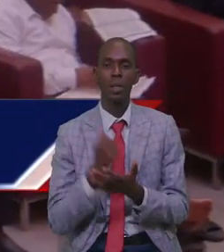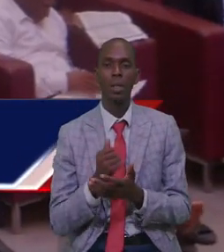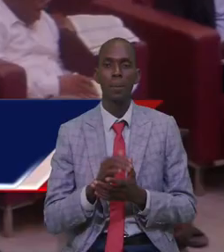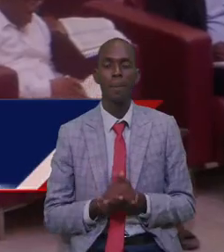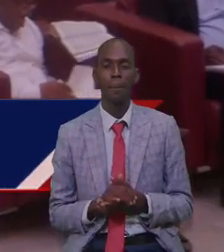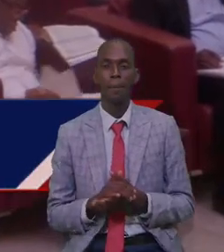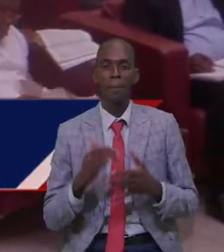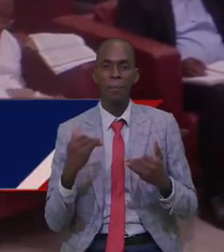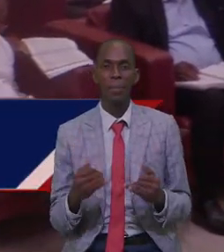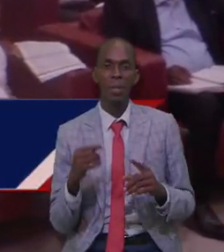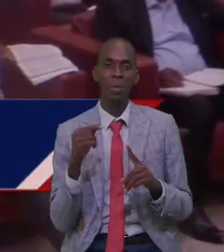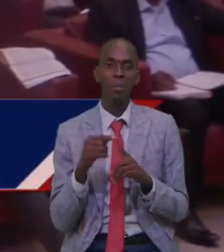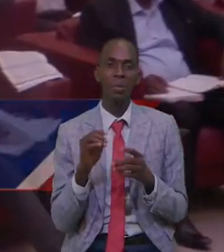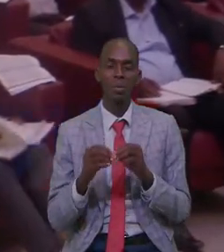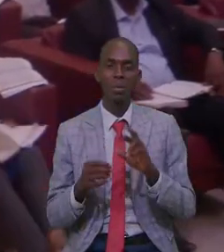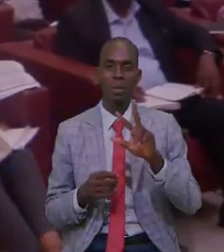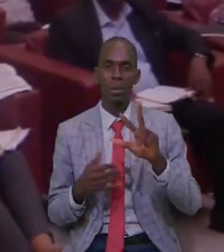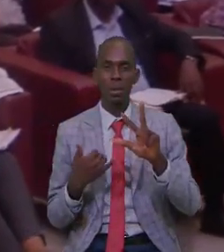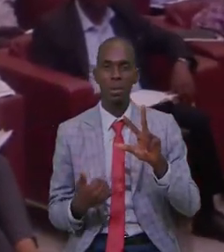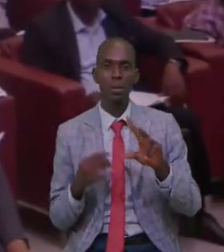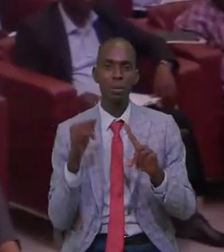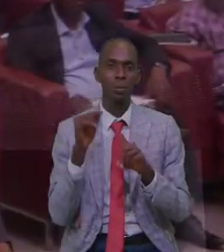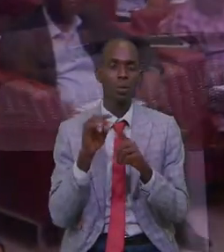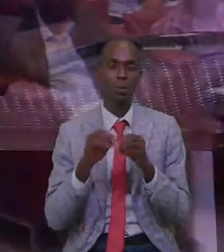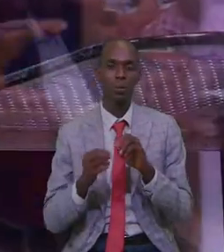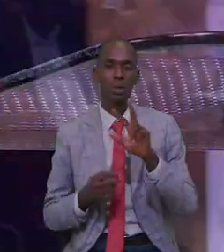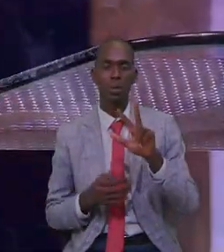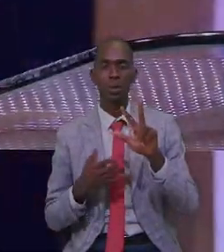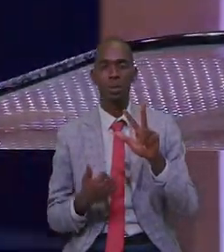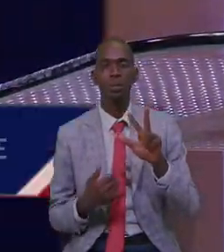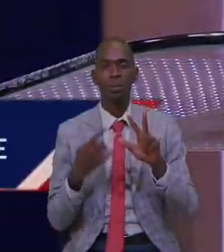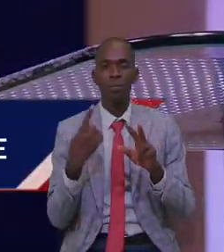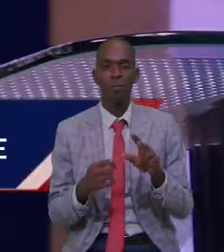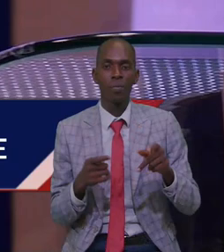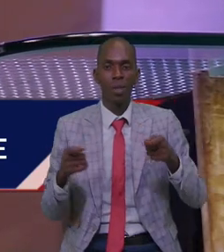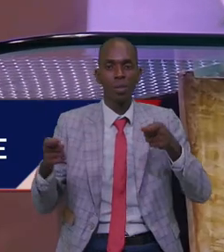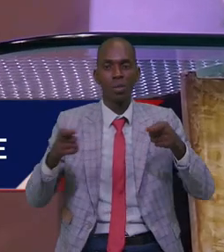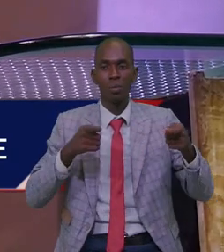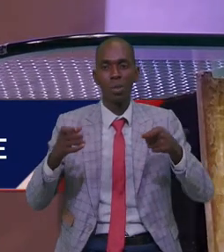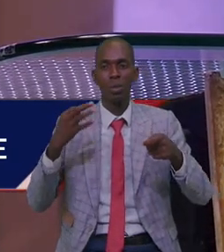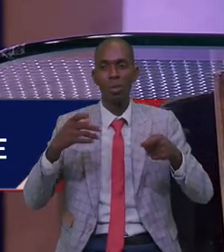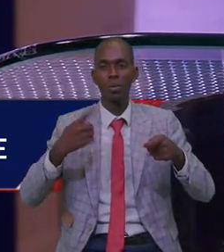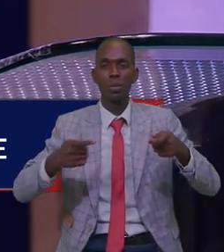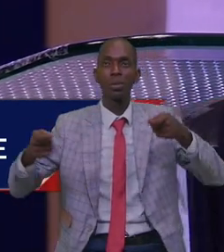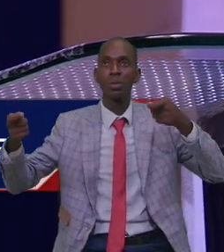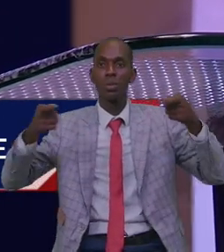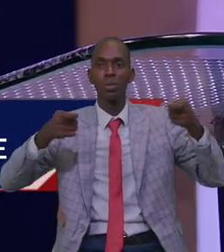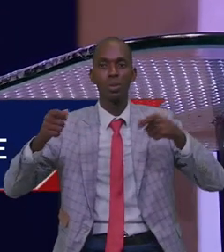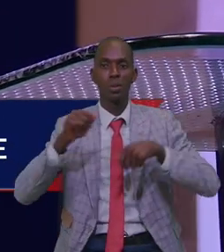We'll come to point number three now. Point number three, the dominion of the sovereign